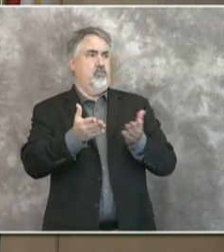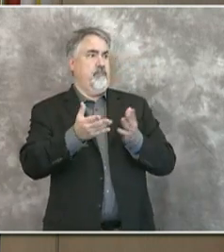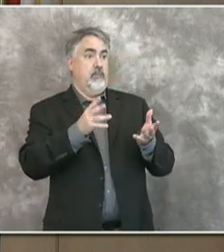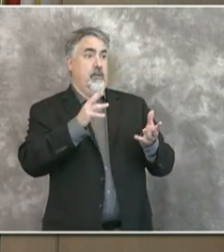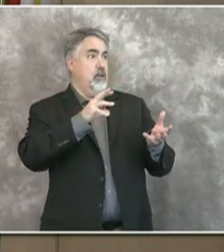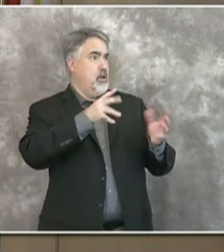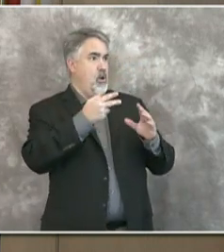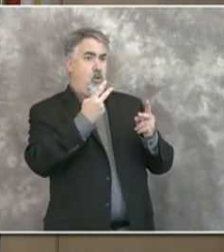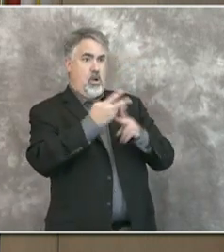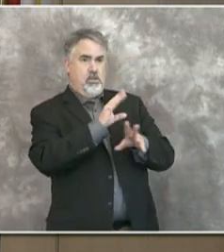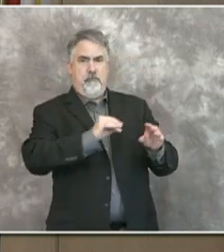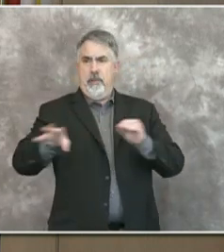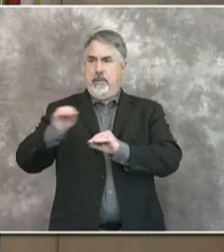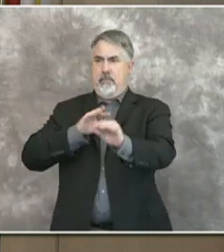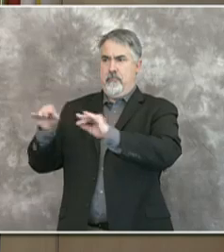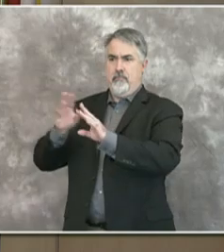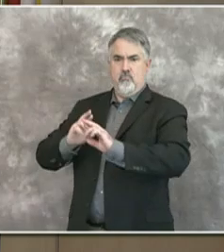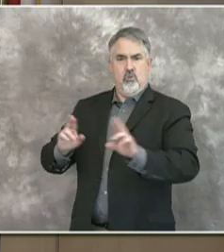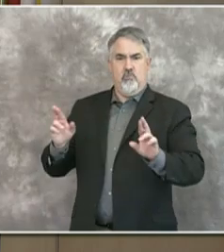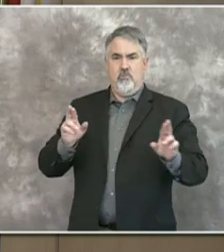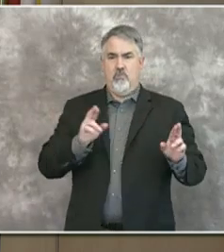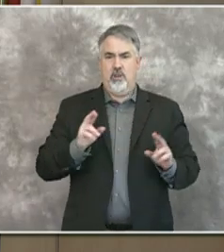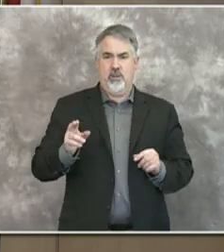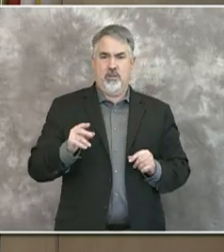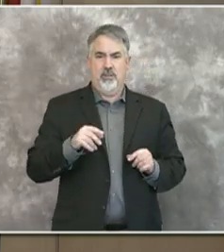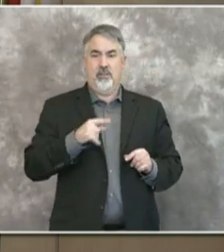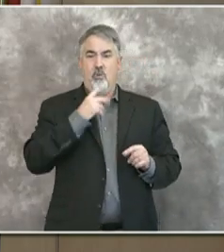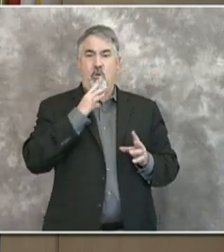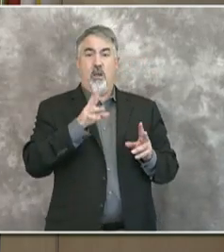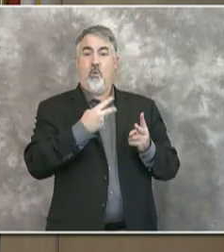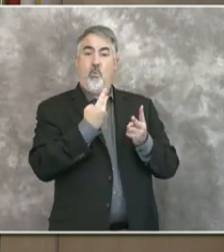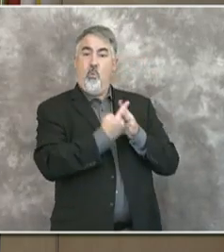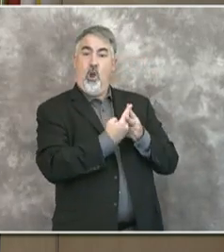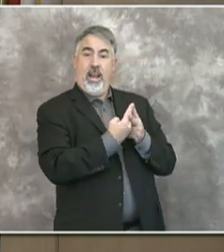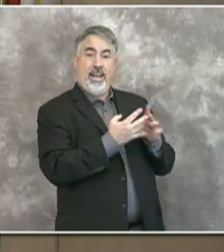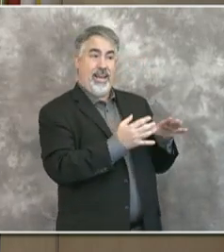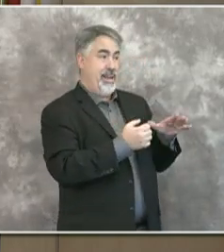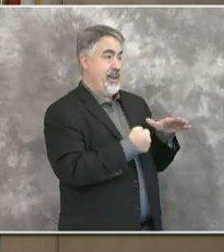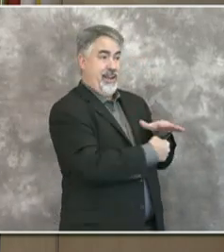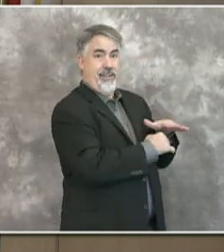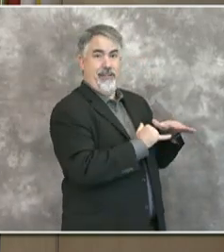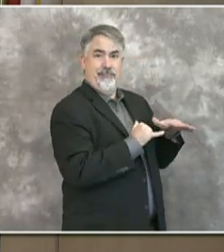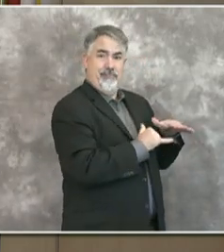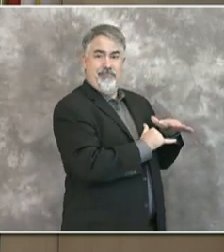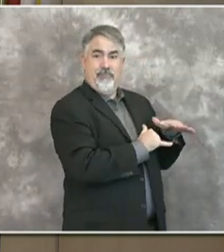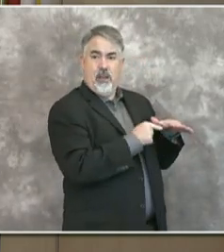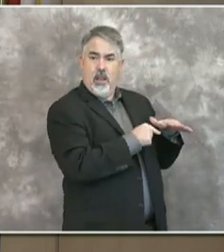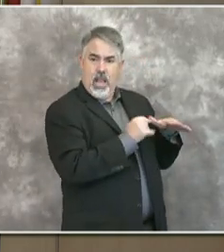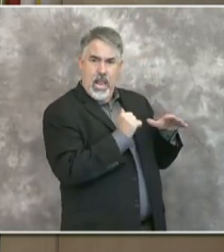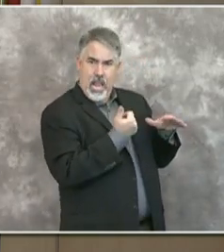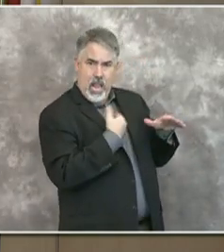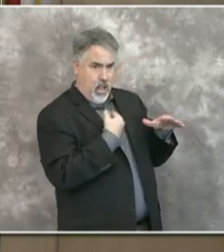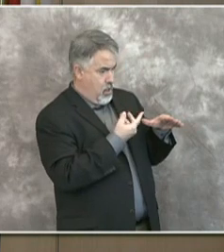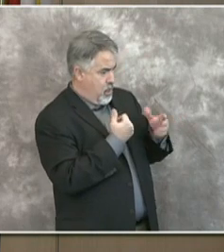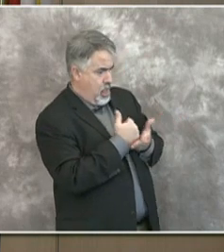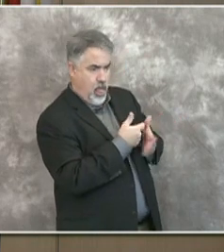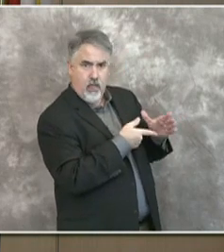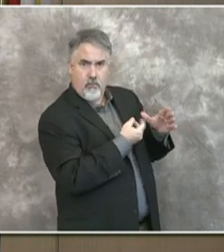who are quarantined, but who are facing a shortage of supportive services, and we will be there to help